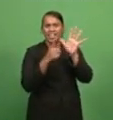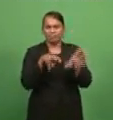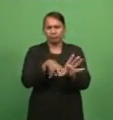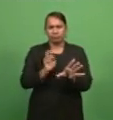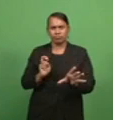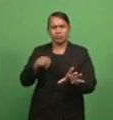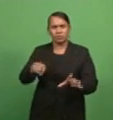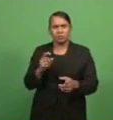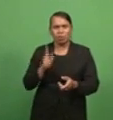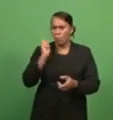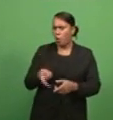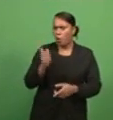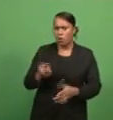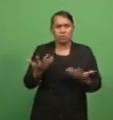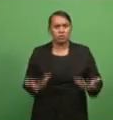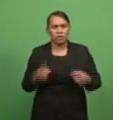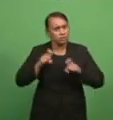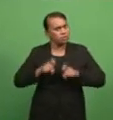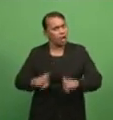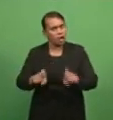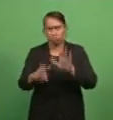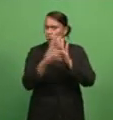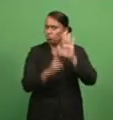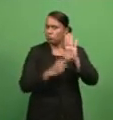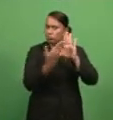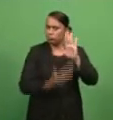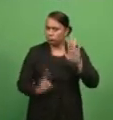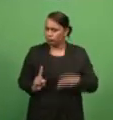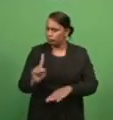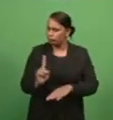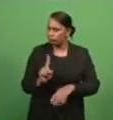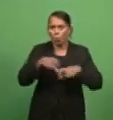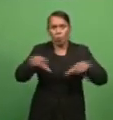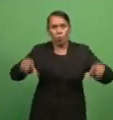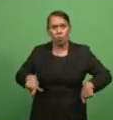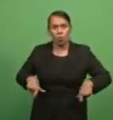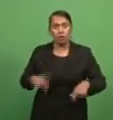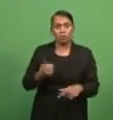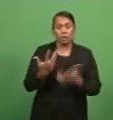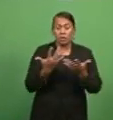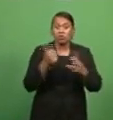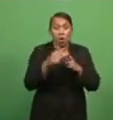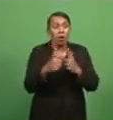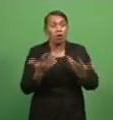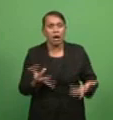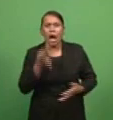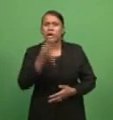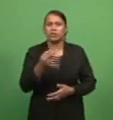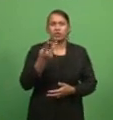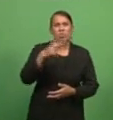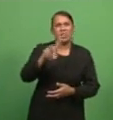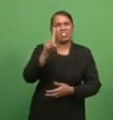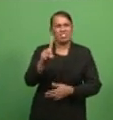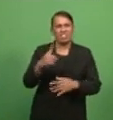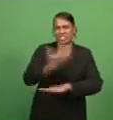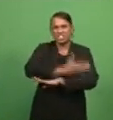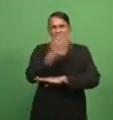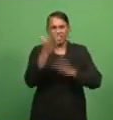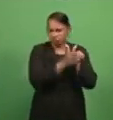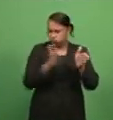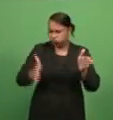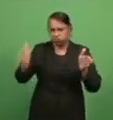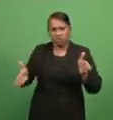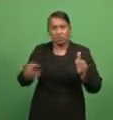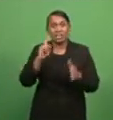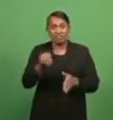the existing bail conditions. The prosecution has also requested for 21 days to serve second phase of disclosures. The matter